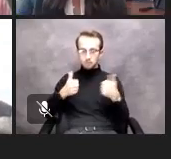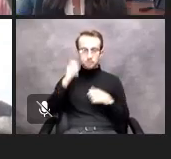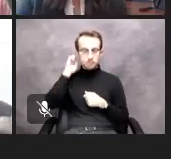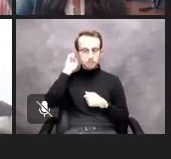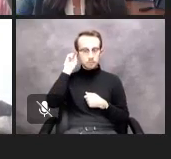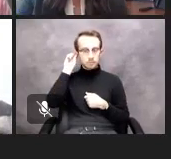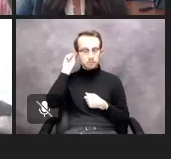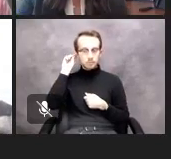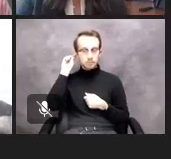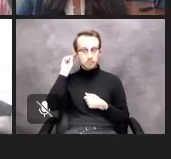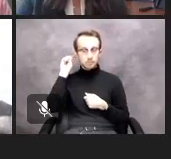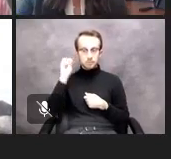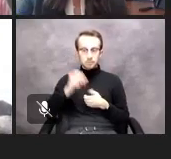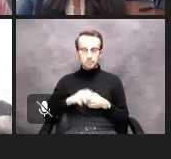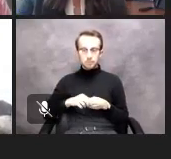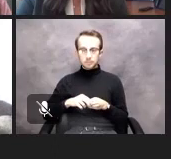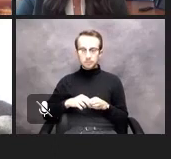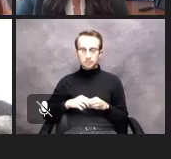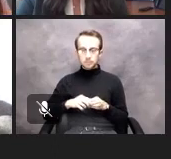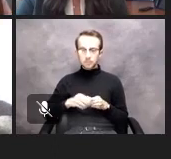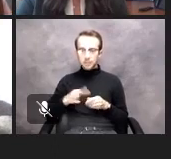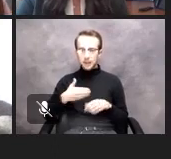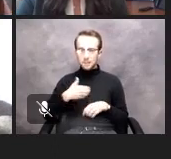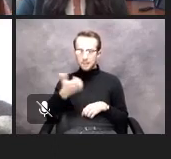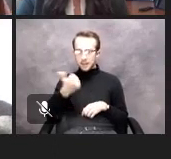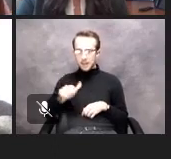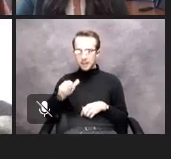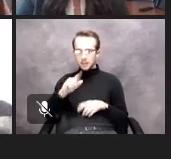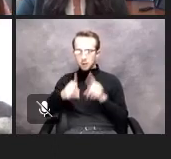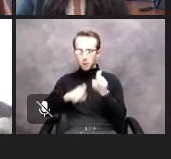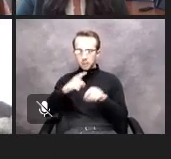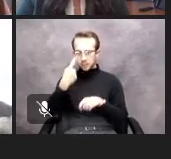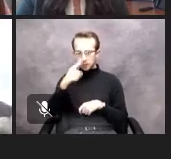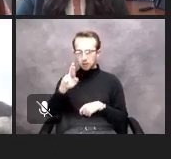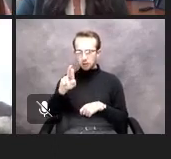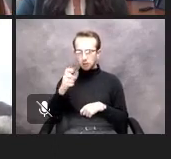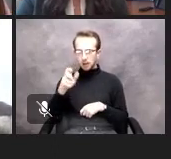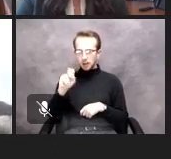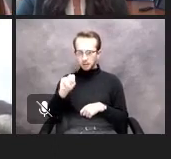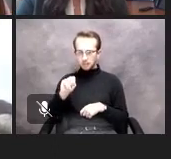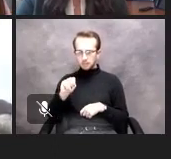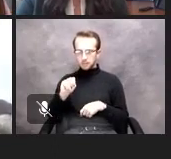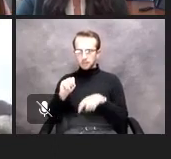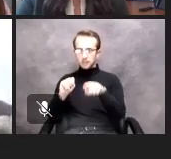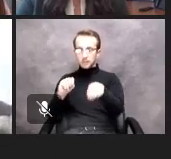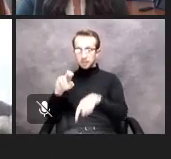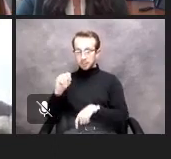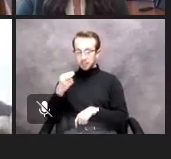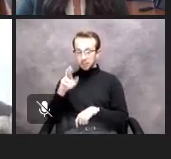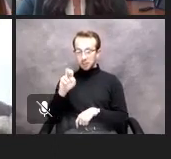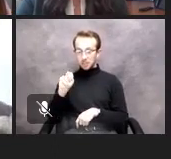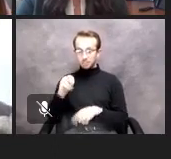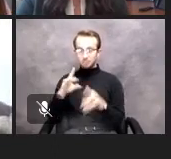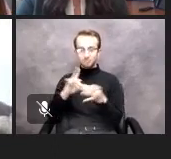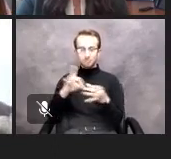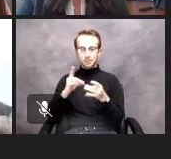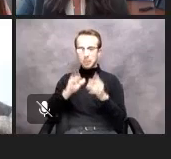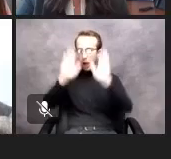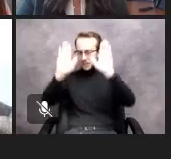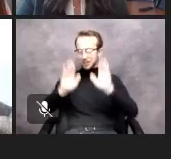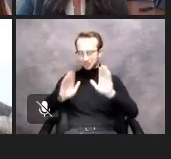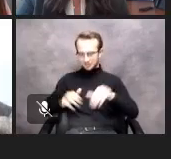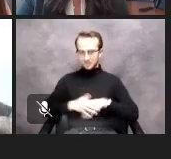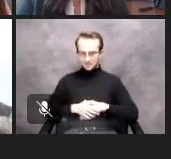Any questions for Reagan about these resources? Sharon says they're awesome. Great